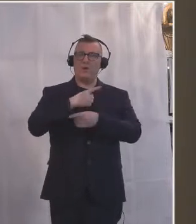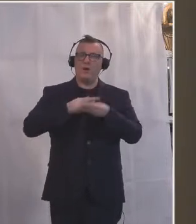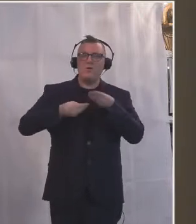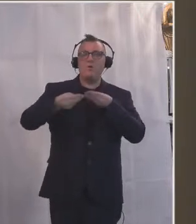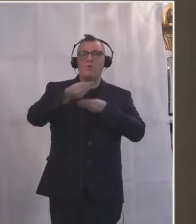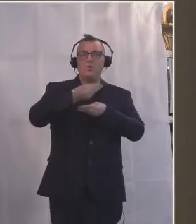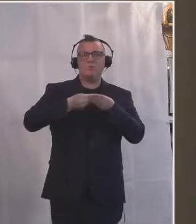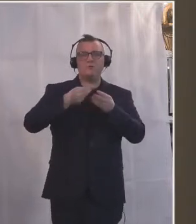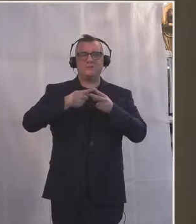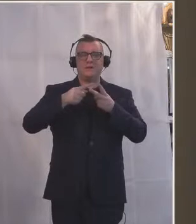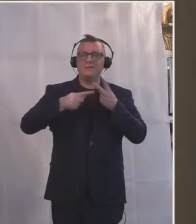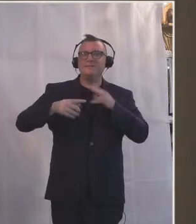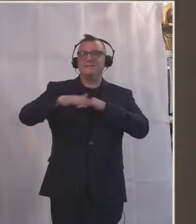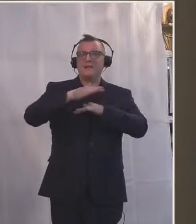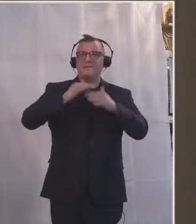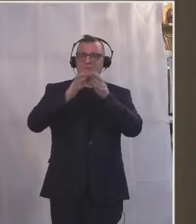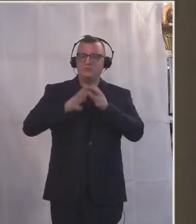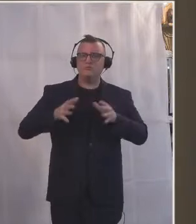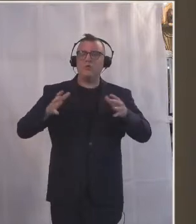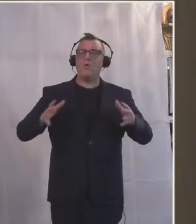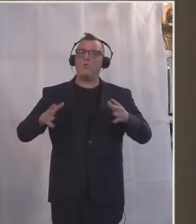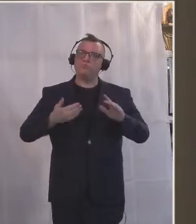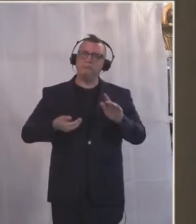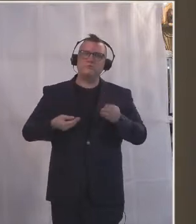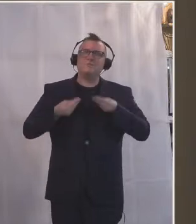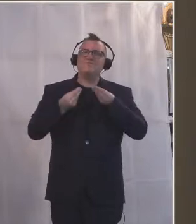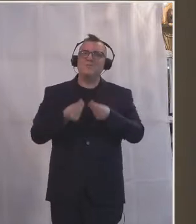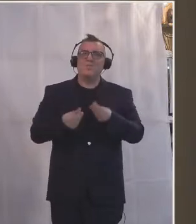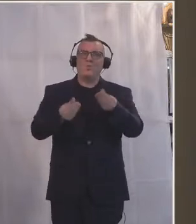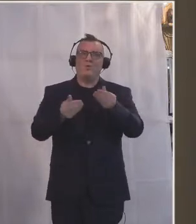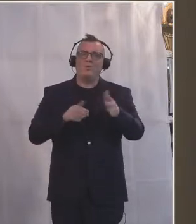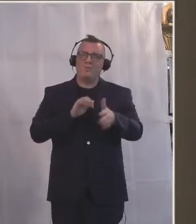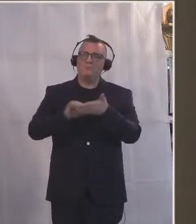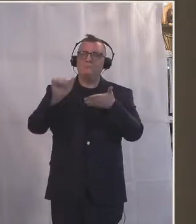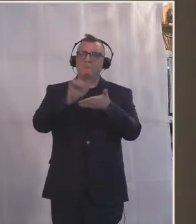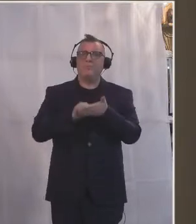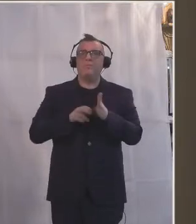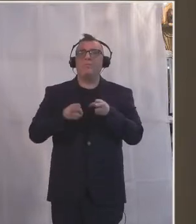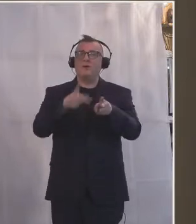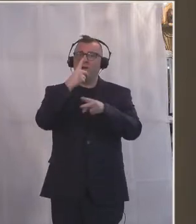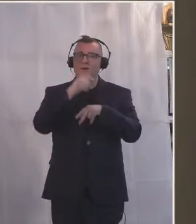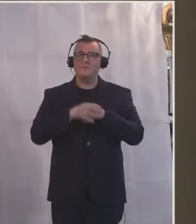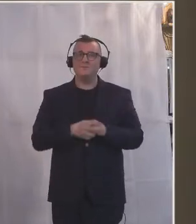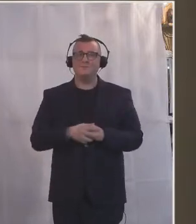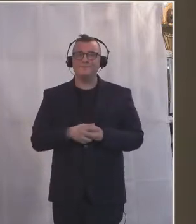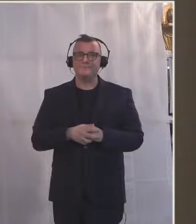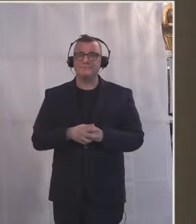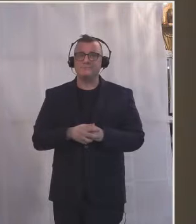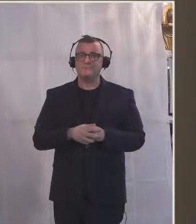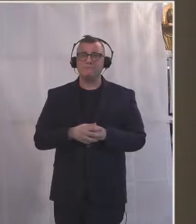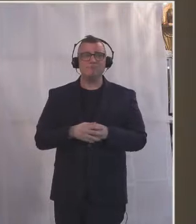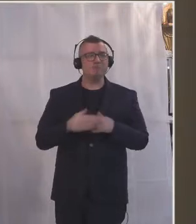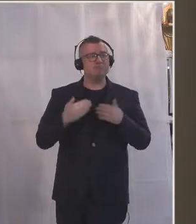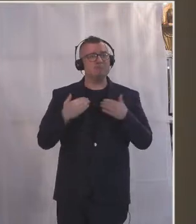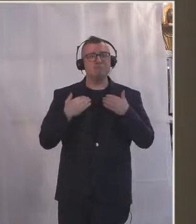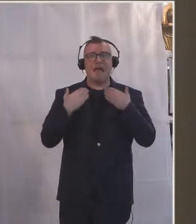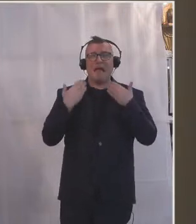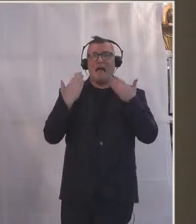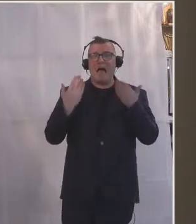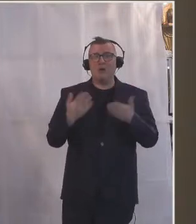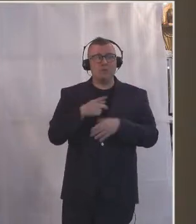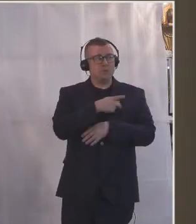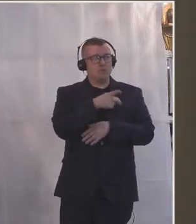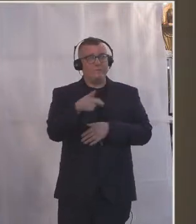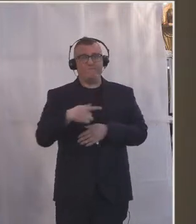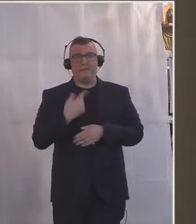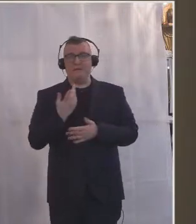and society grow in the way that it needs to. I don't know how many of you would ever feel that you didn't belong somewhere.